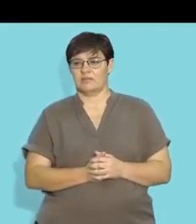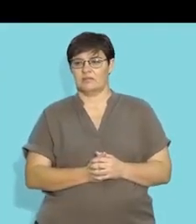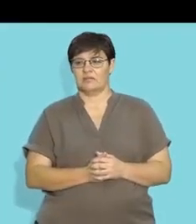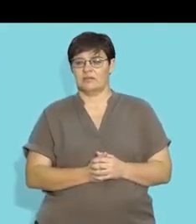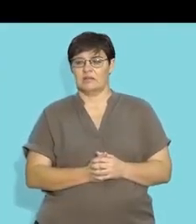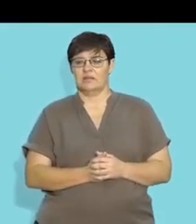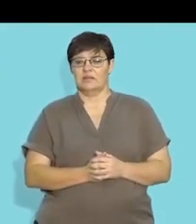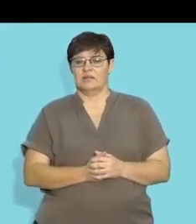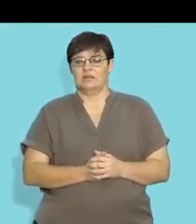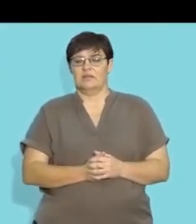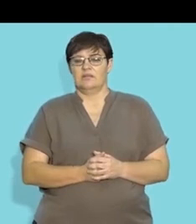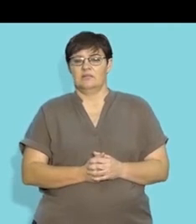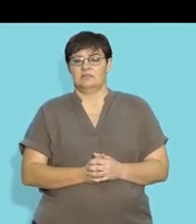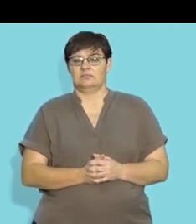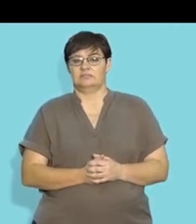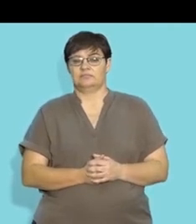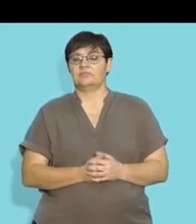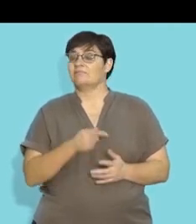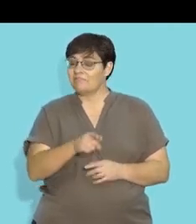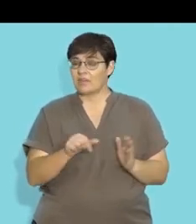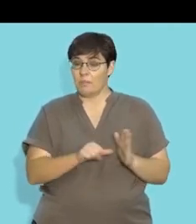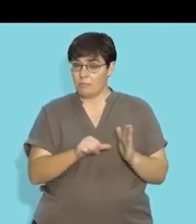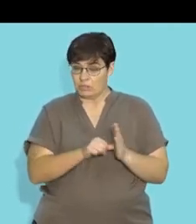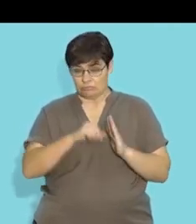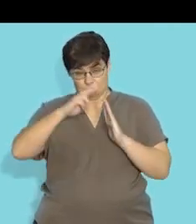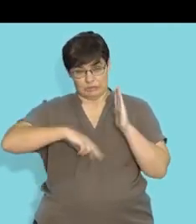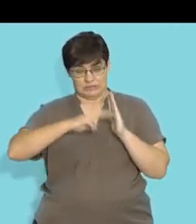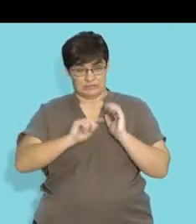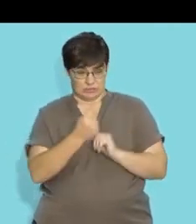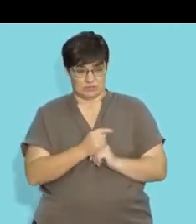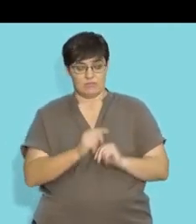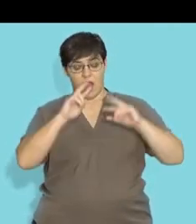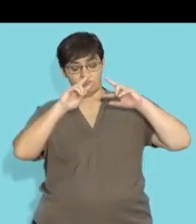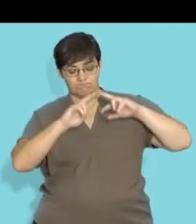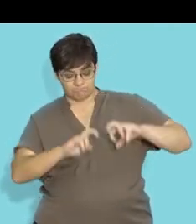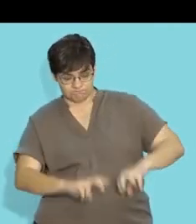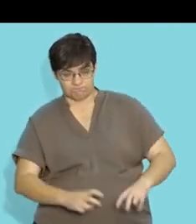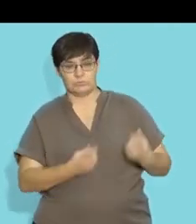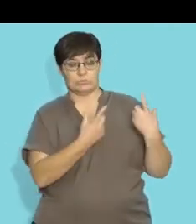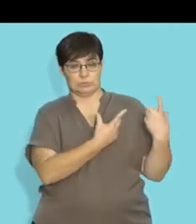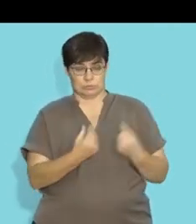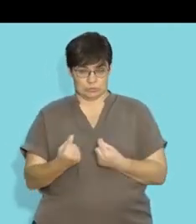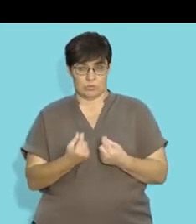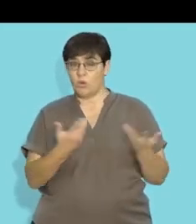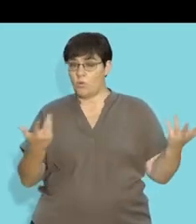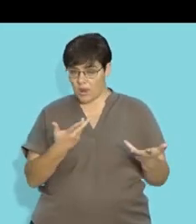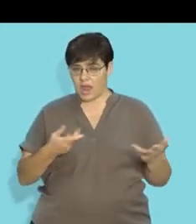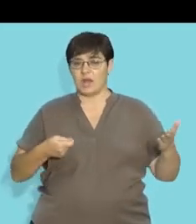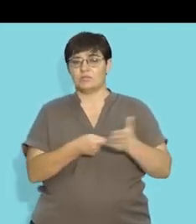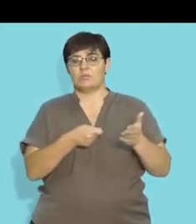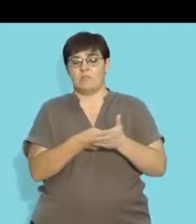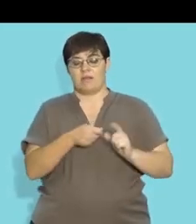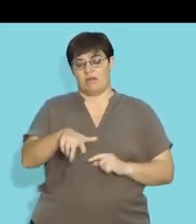So the second question, very important to read. So a survey was conducted at a local supermarket. So